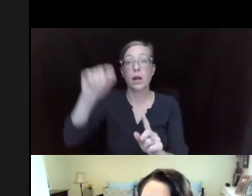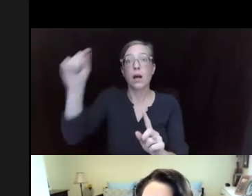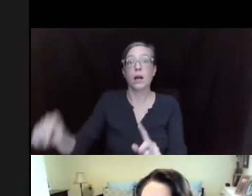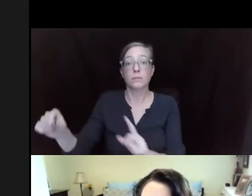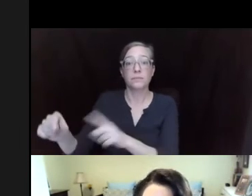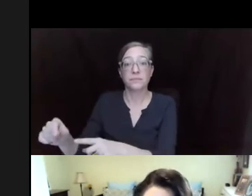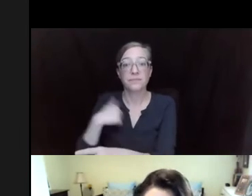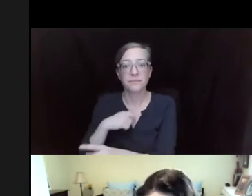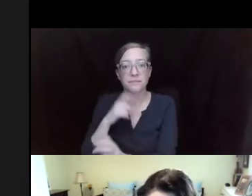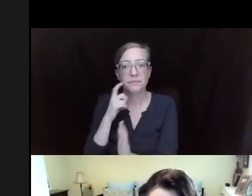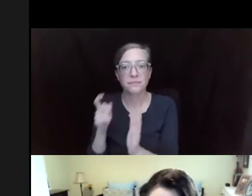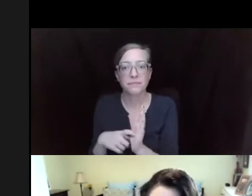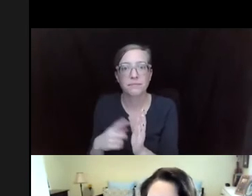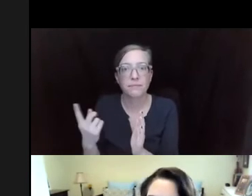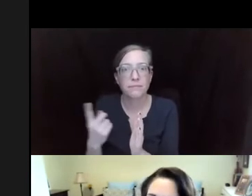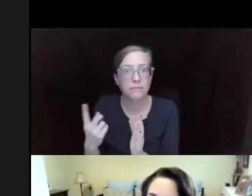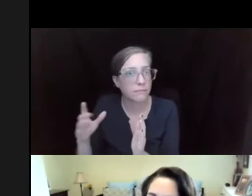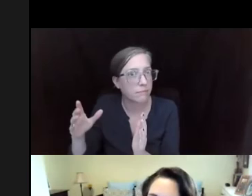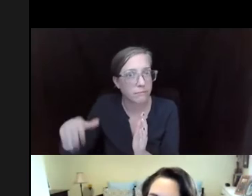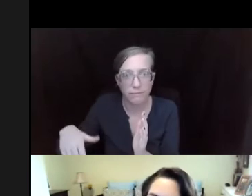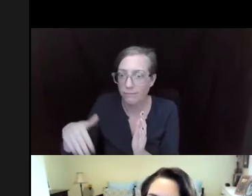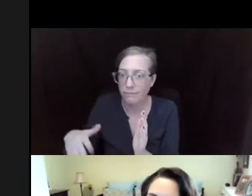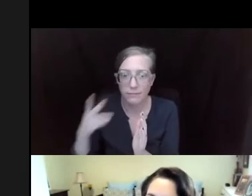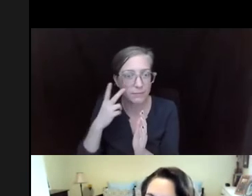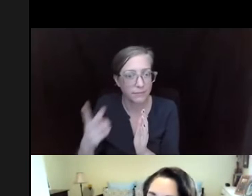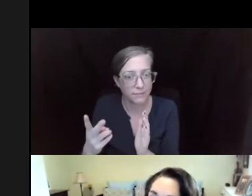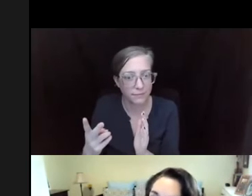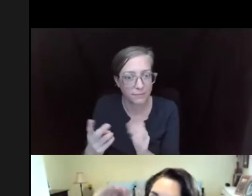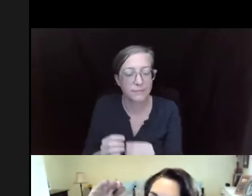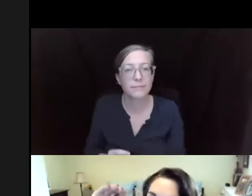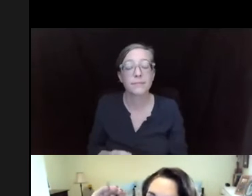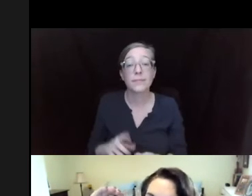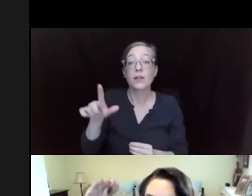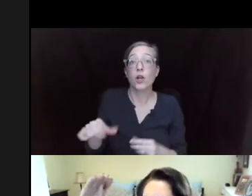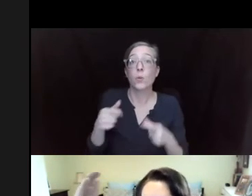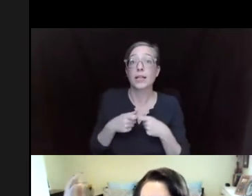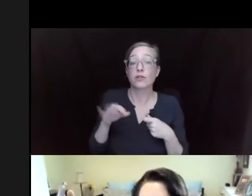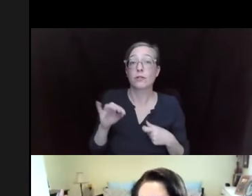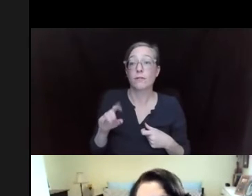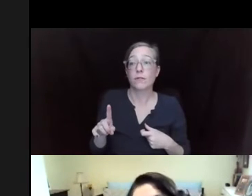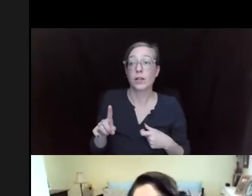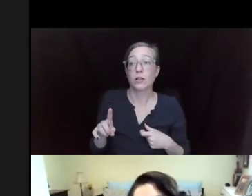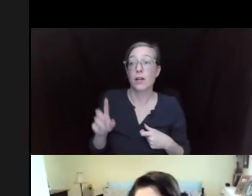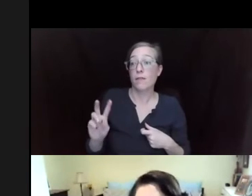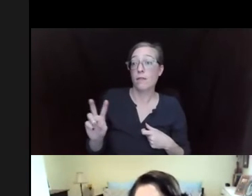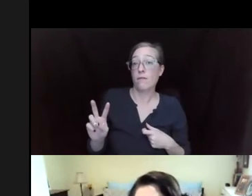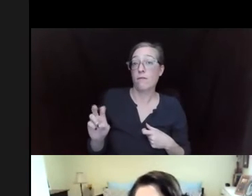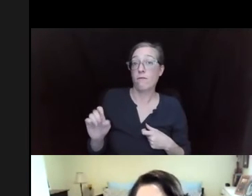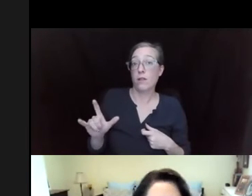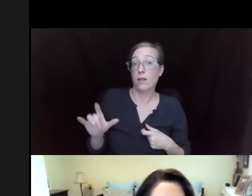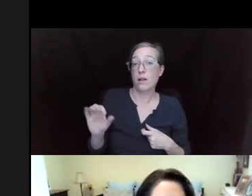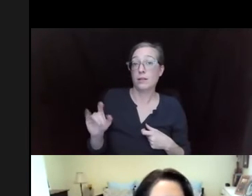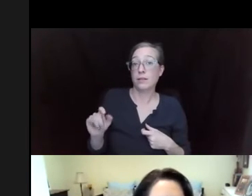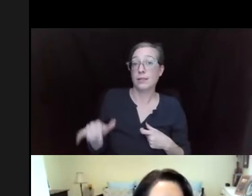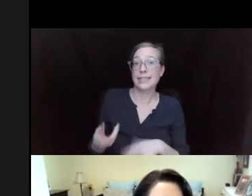following, which we have never done. At low electric field, the velocity of the particle increases linearly, which is